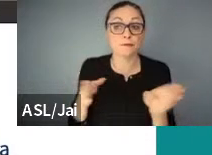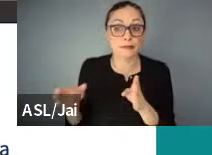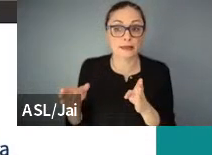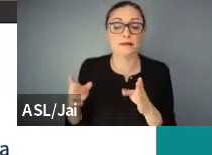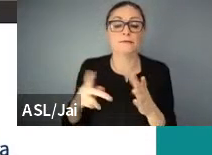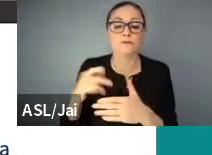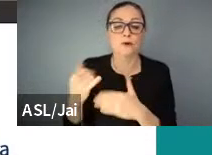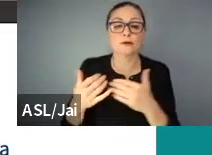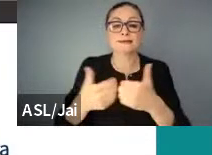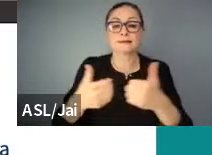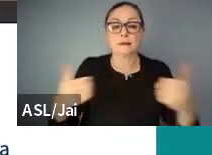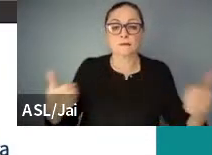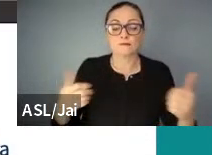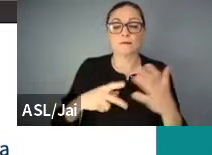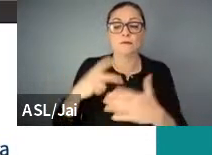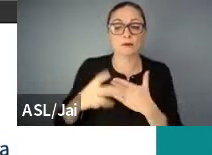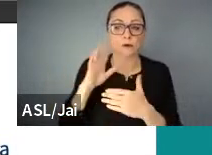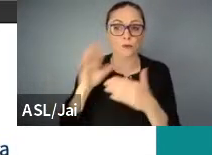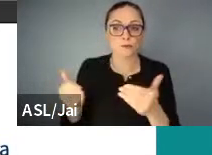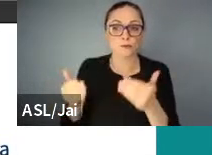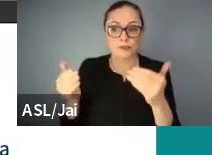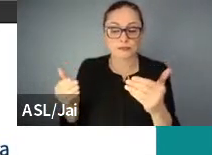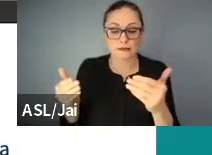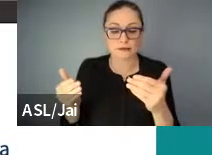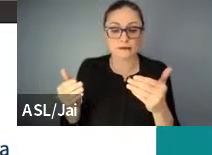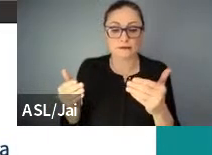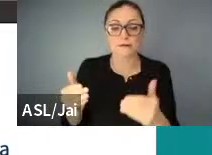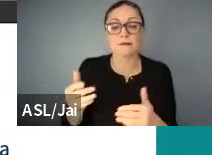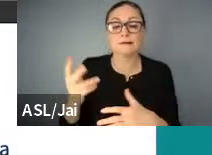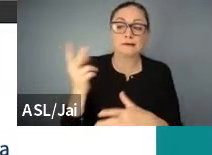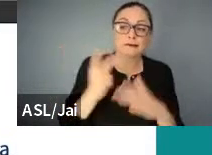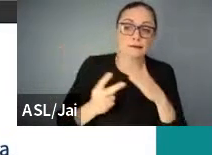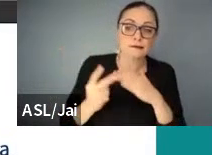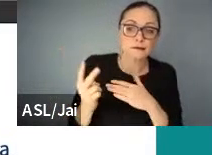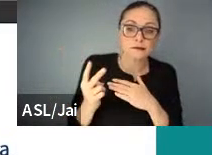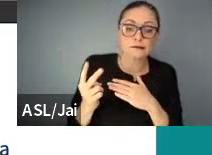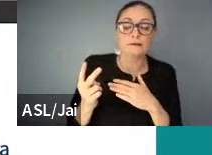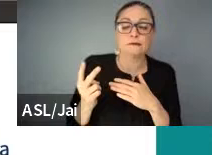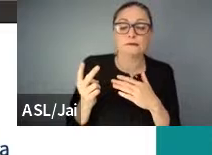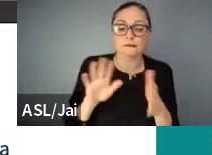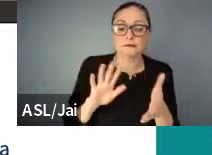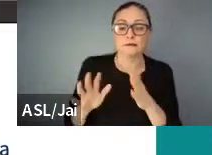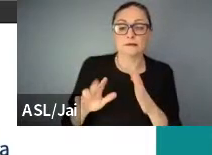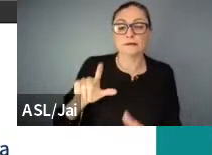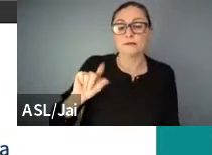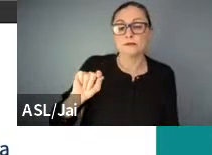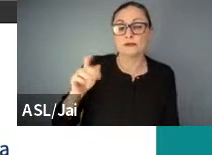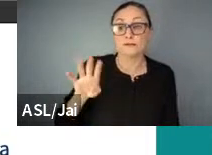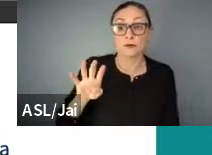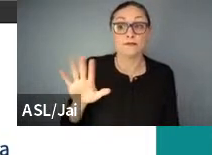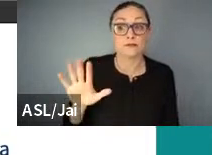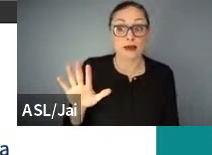independent of the program would proceed. And the forecast is in 2045 for that,